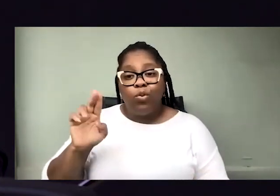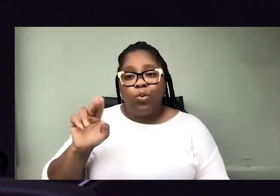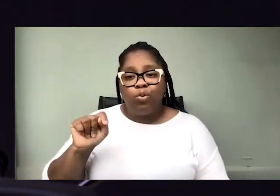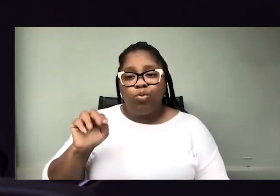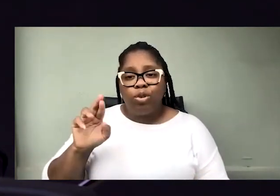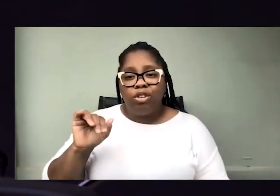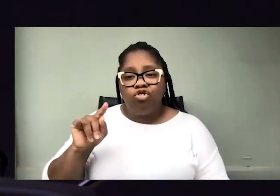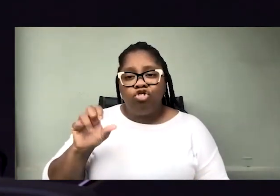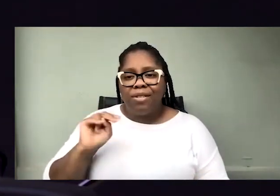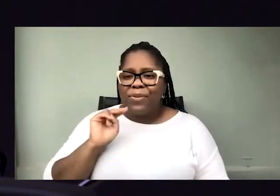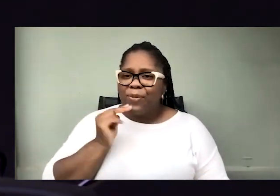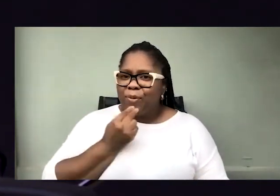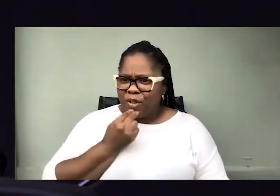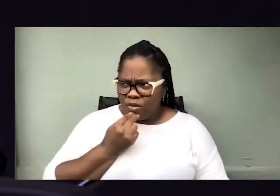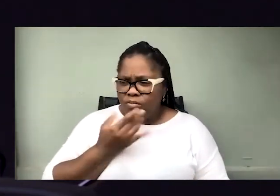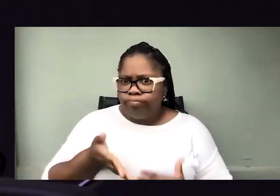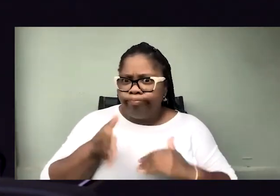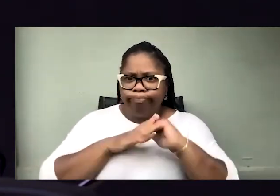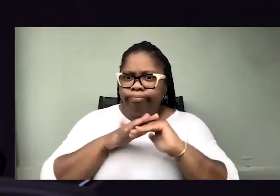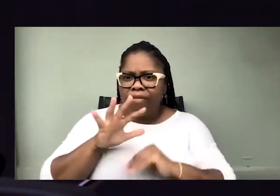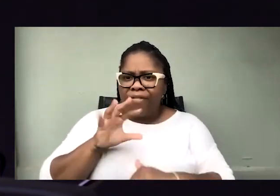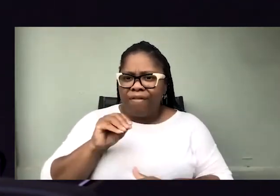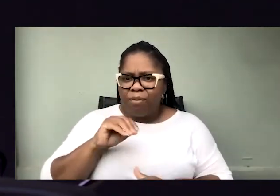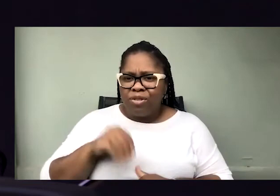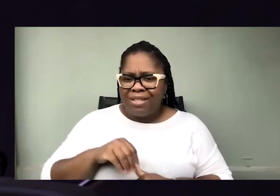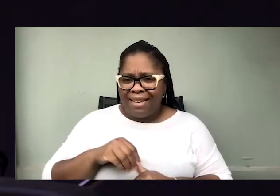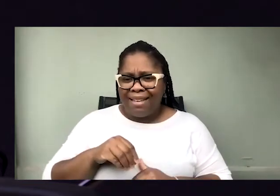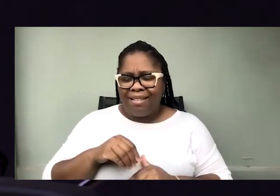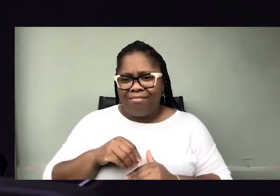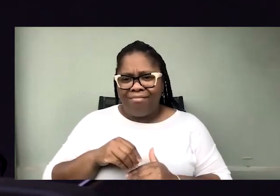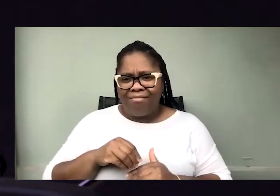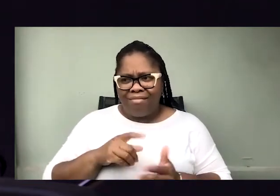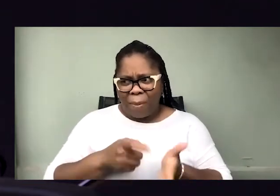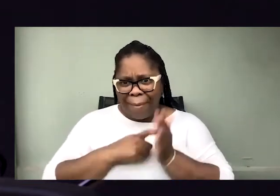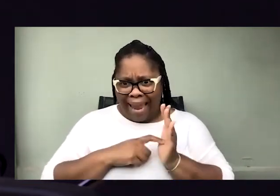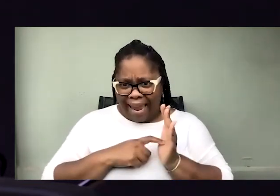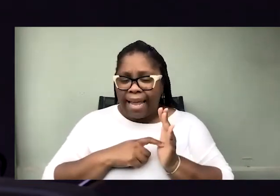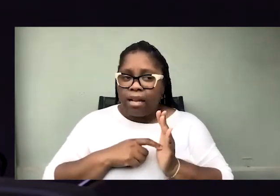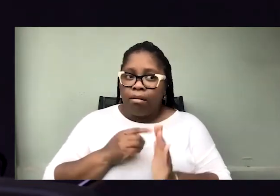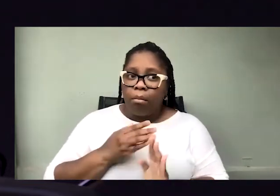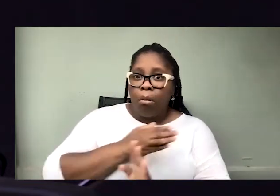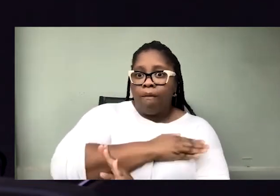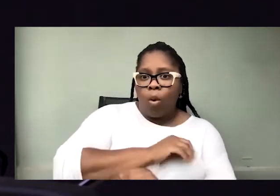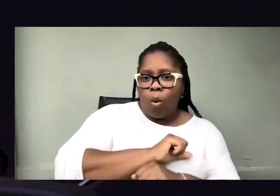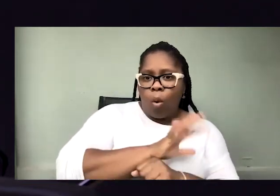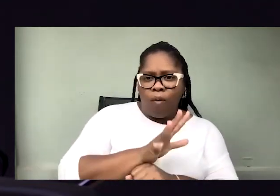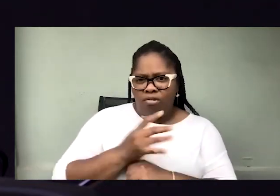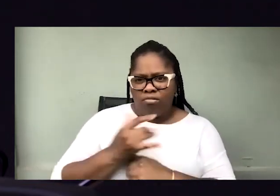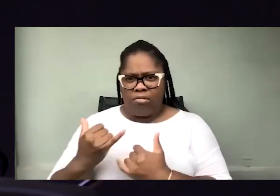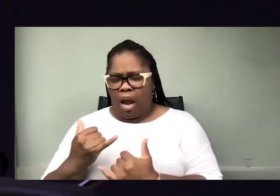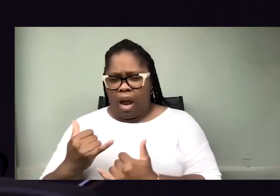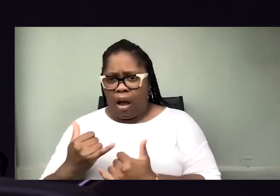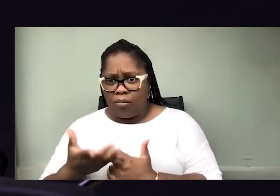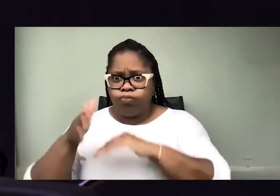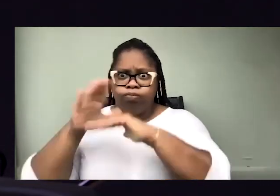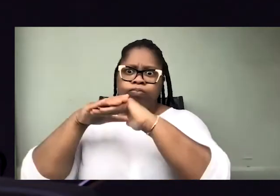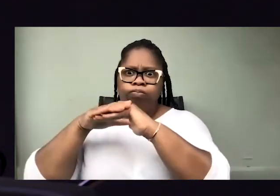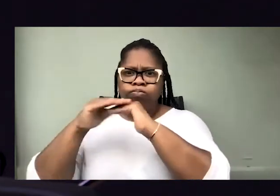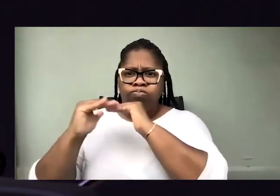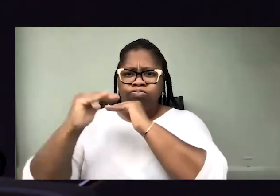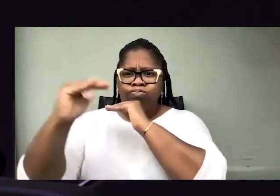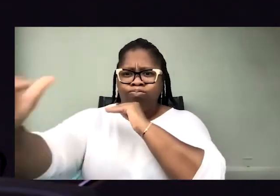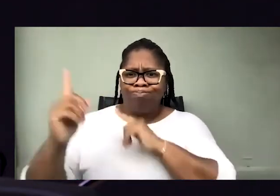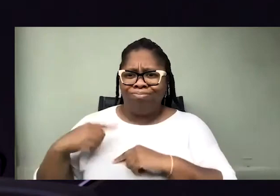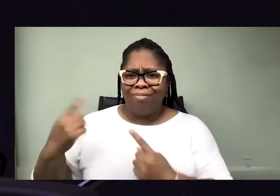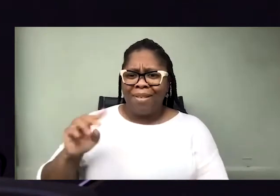over a 50% increase in demand of services compared to pre-COVID serving levels, and it has stayed that way since